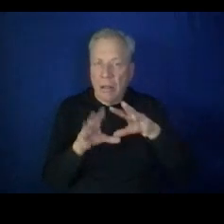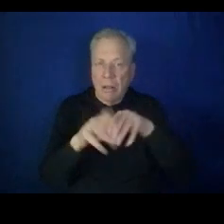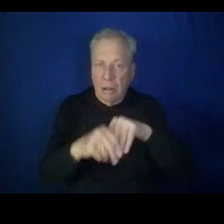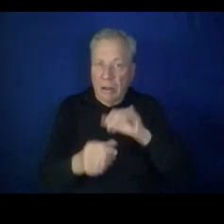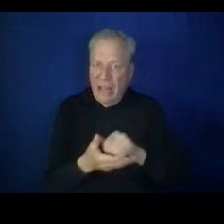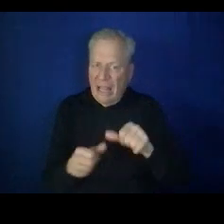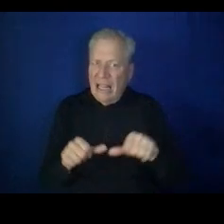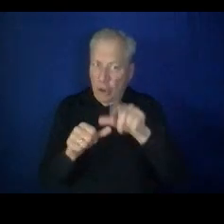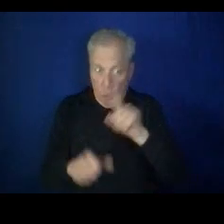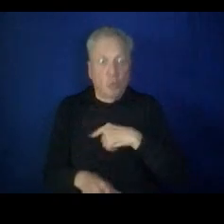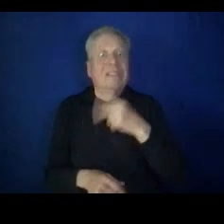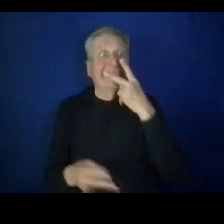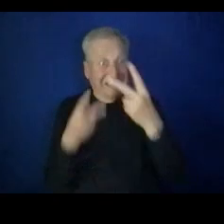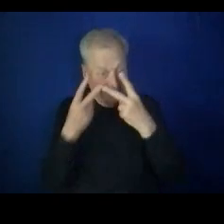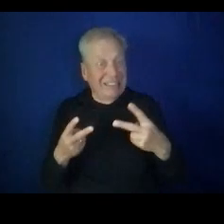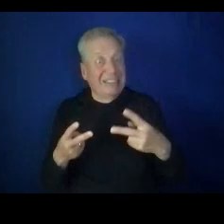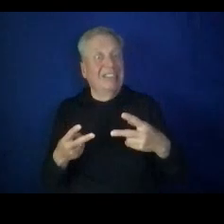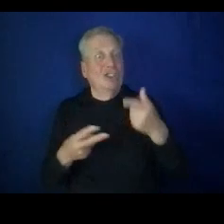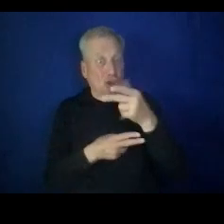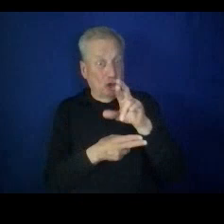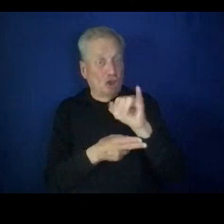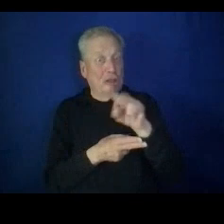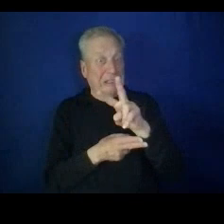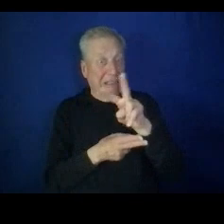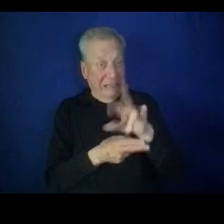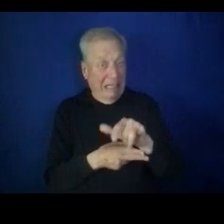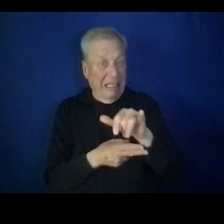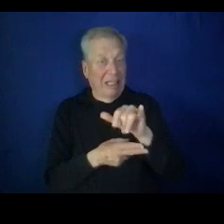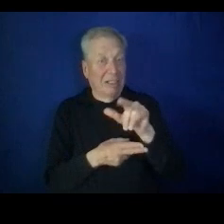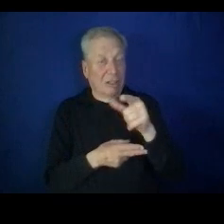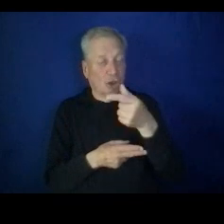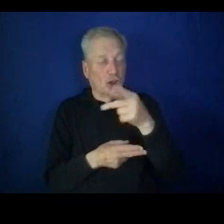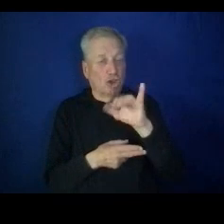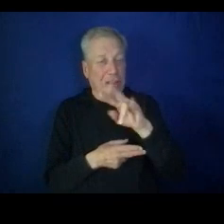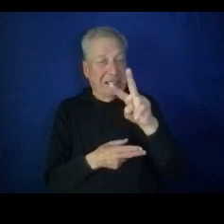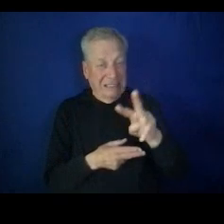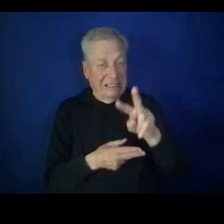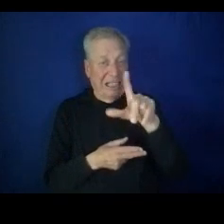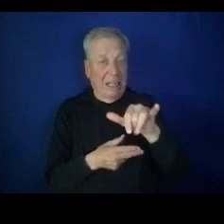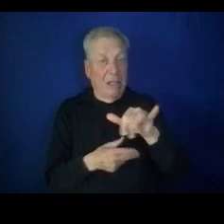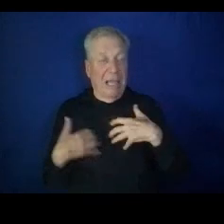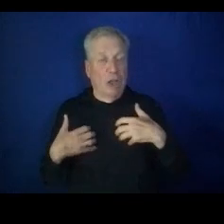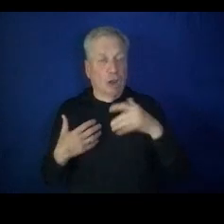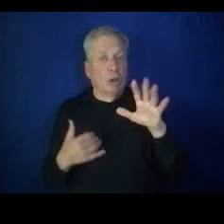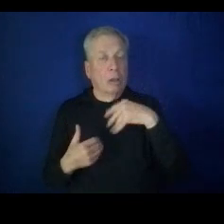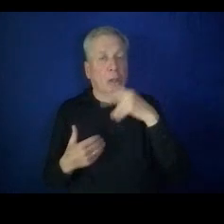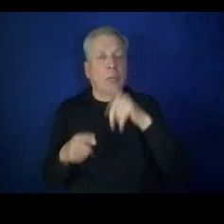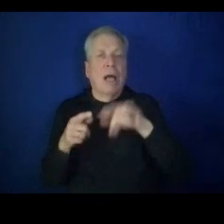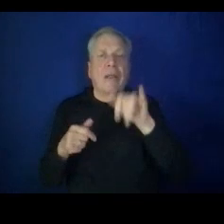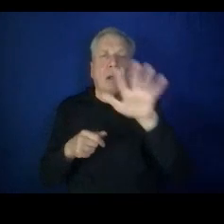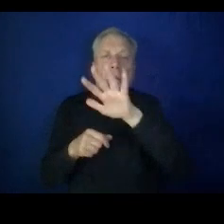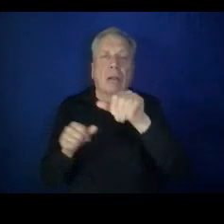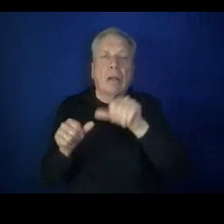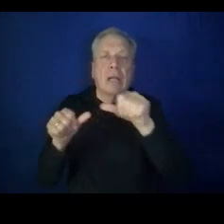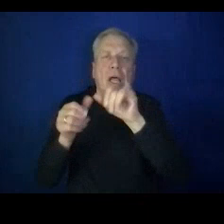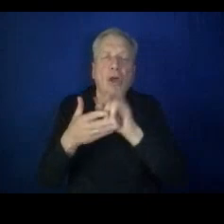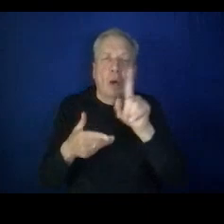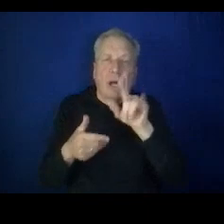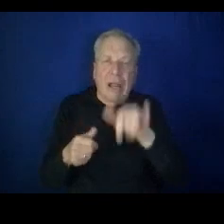grizzly bears, but not necessarily resident grizzly bears yet. And then this is the Northern Continental Divide ecosystem, same